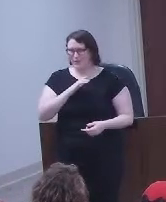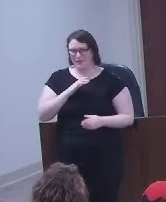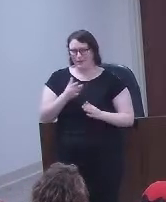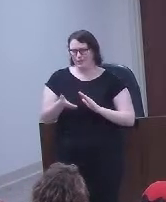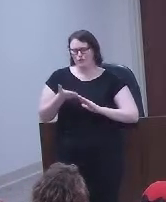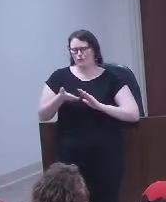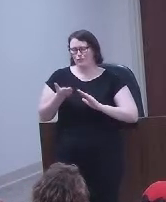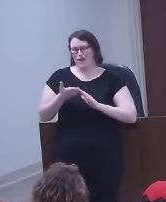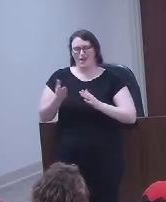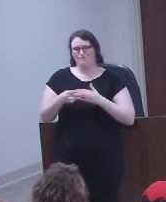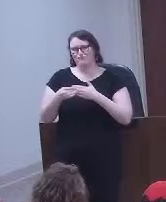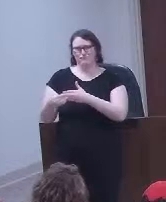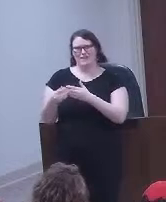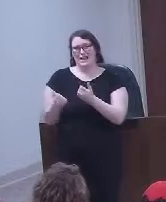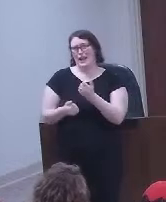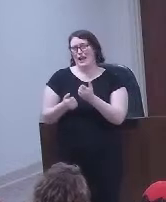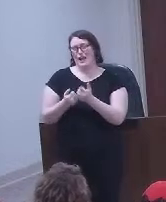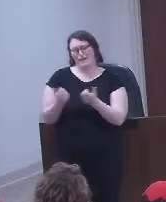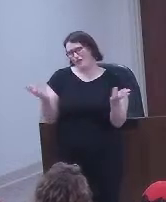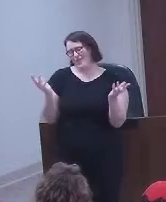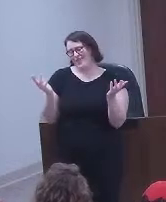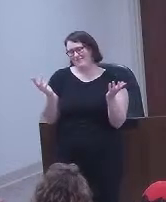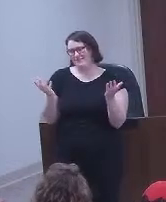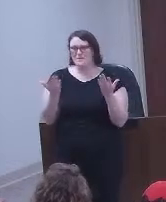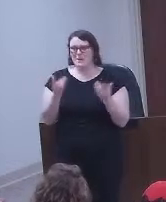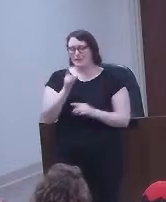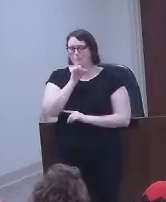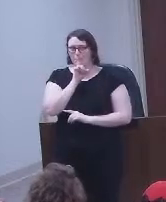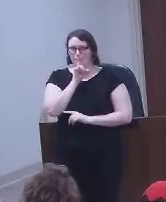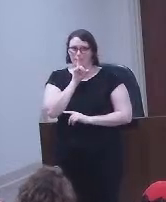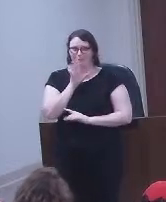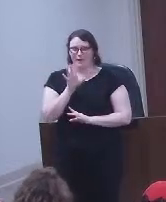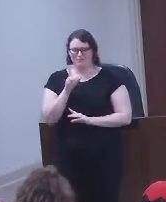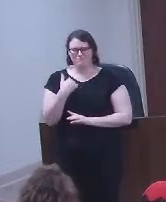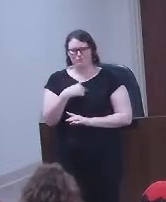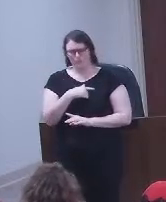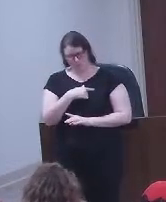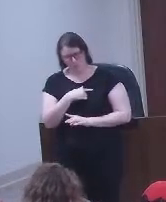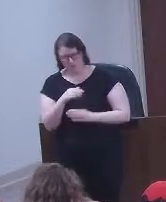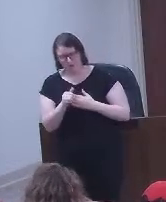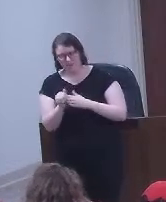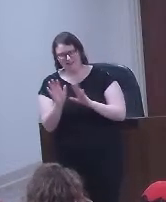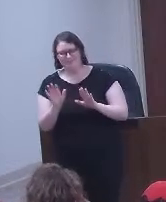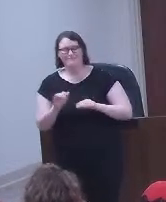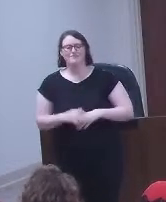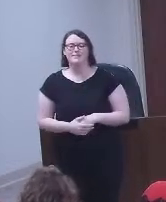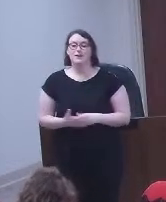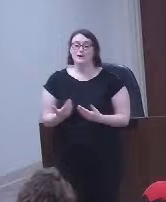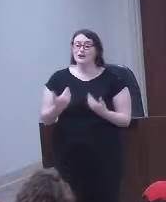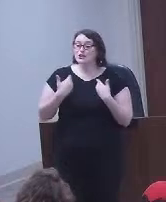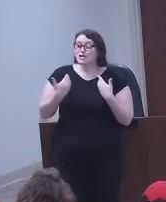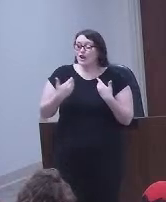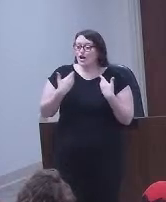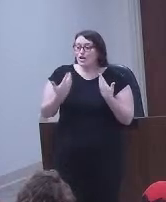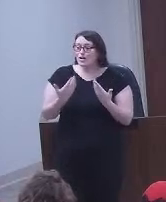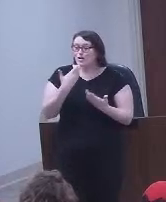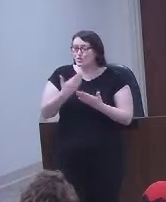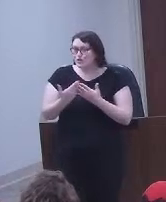everything. We don't let everybody know it, but it's really important as you're younger that we have these